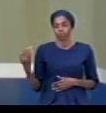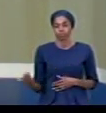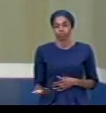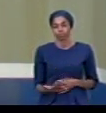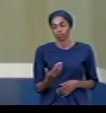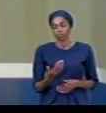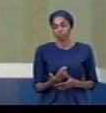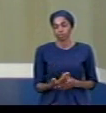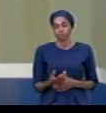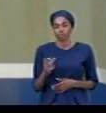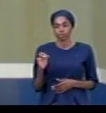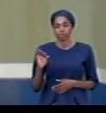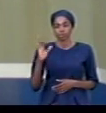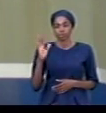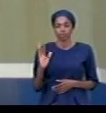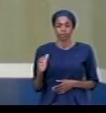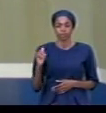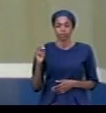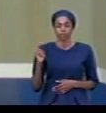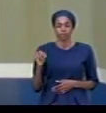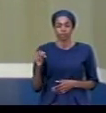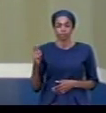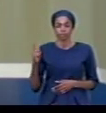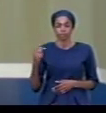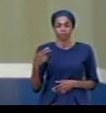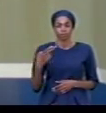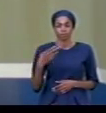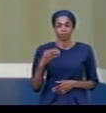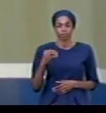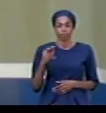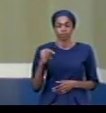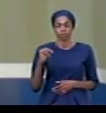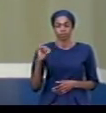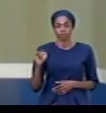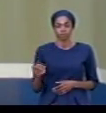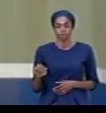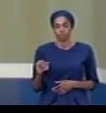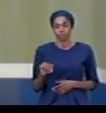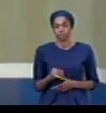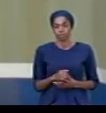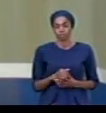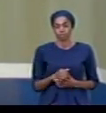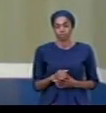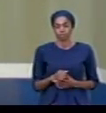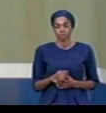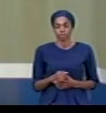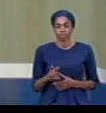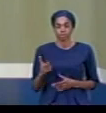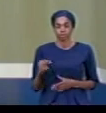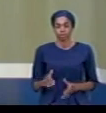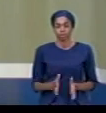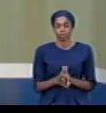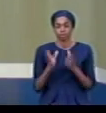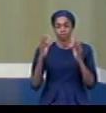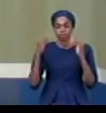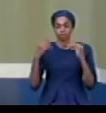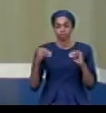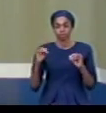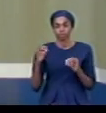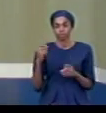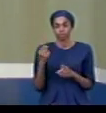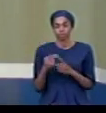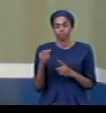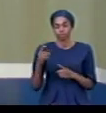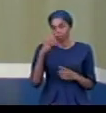welcome Pastor Anthony Kampala, General Overseer, World of Faith